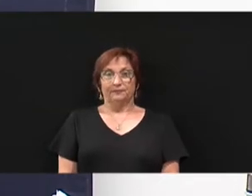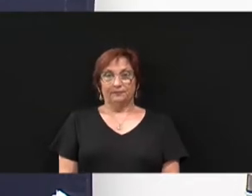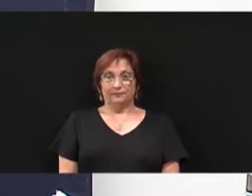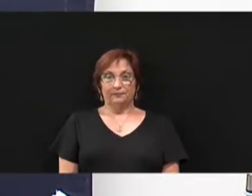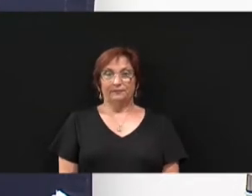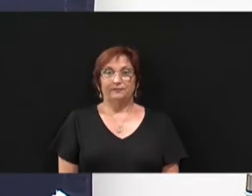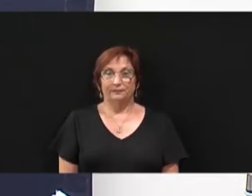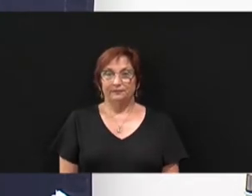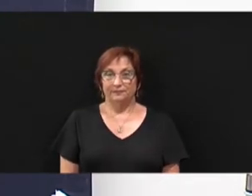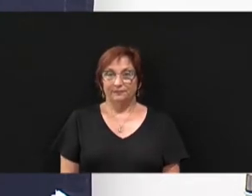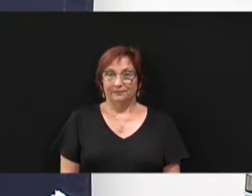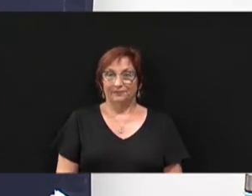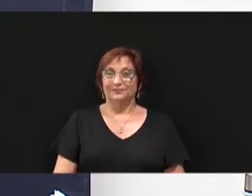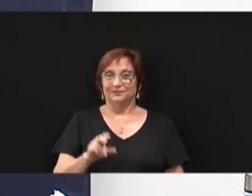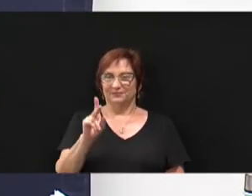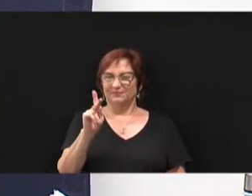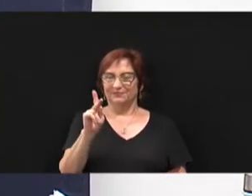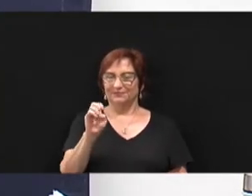Kelly.